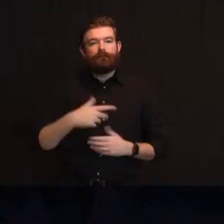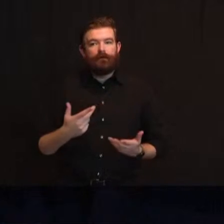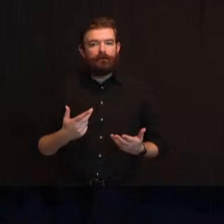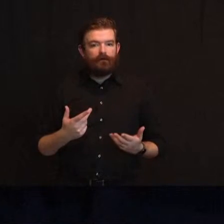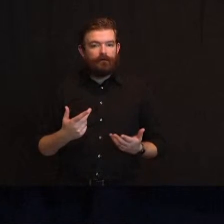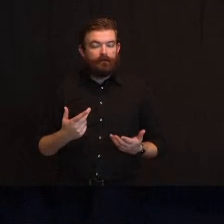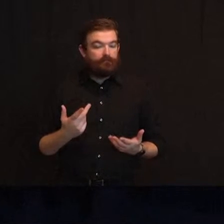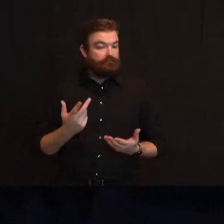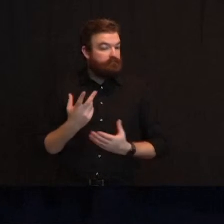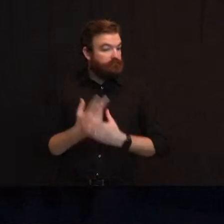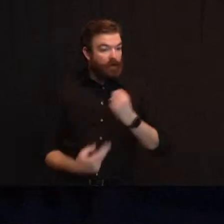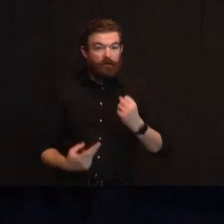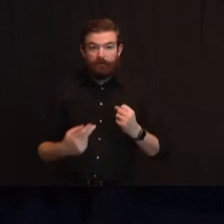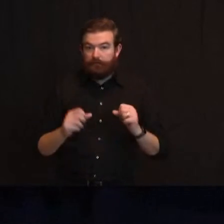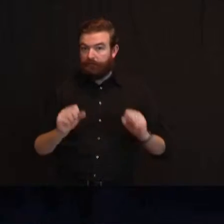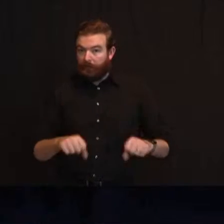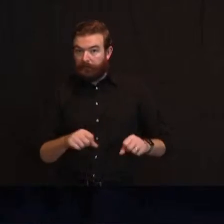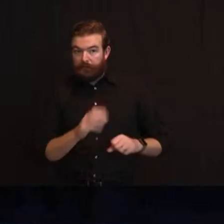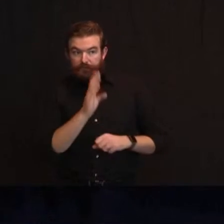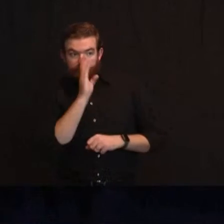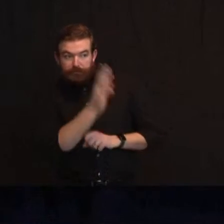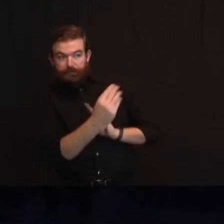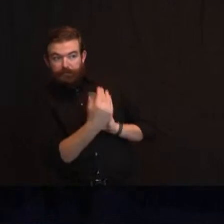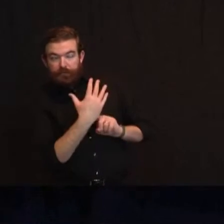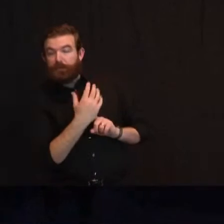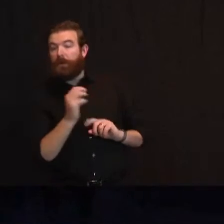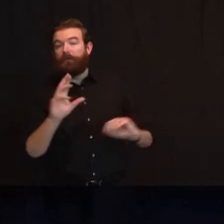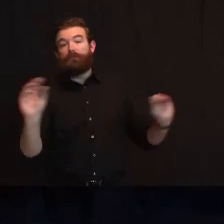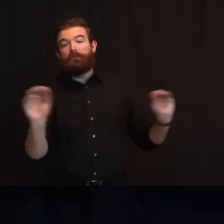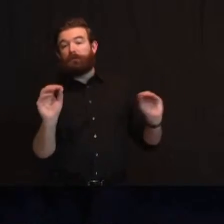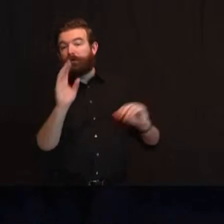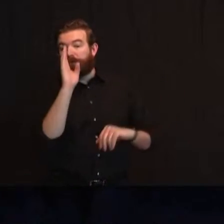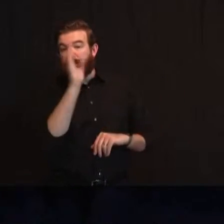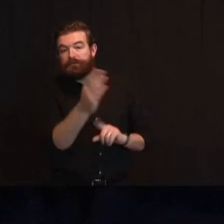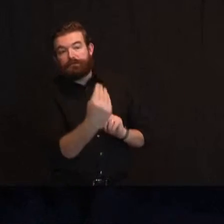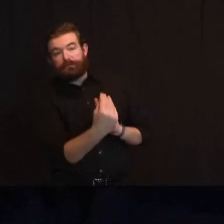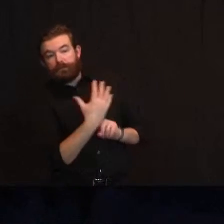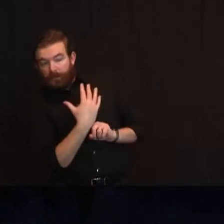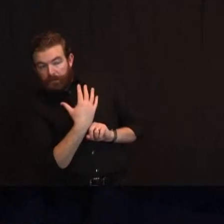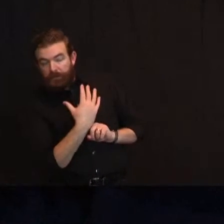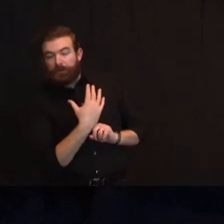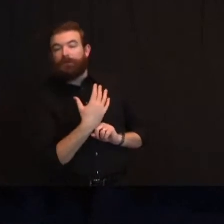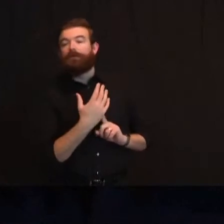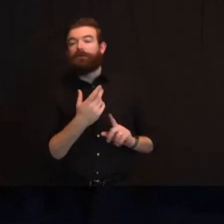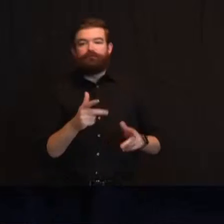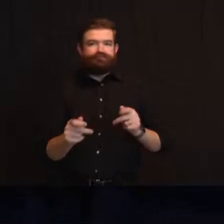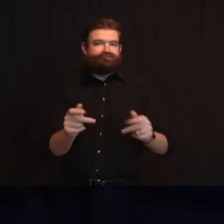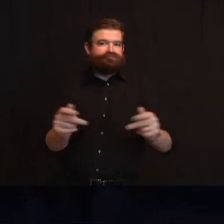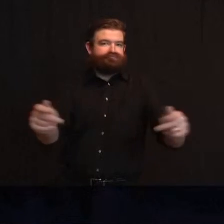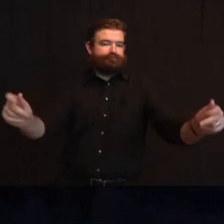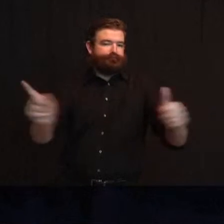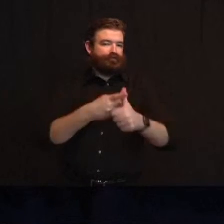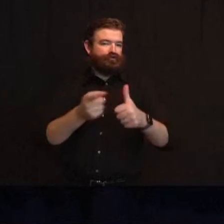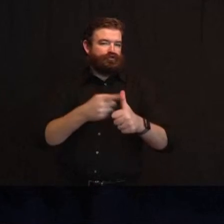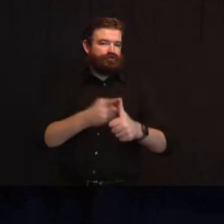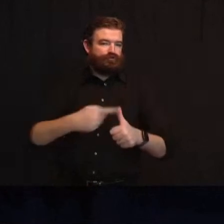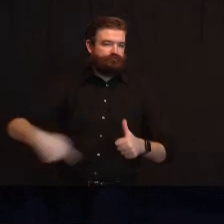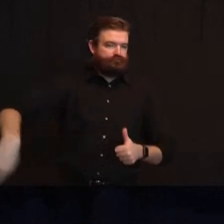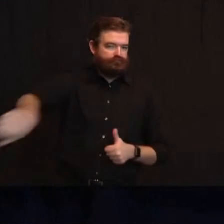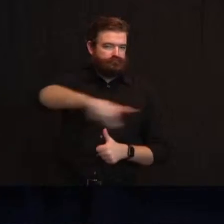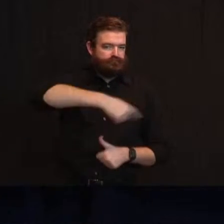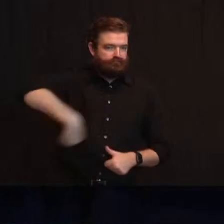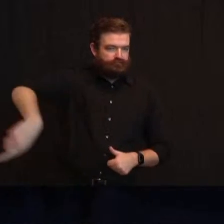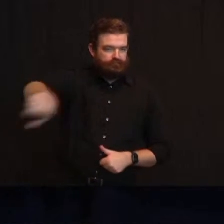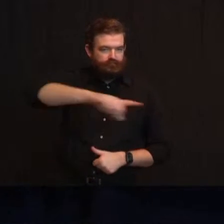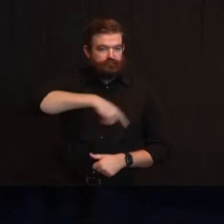patients or infectious materials. Phase 1A will also include long-term care residents.